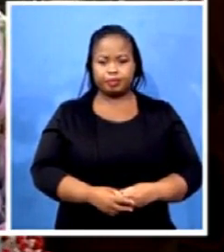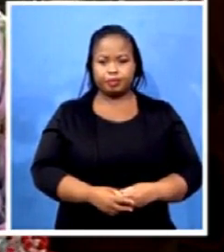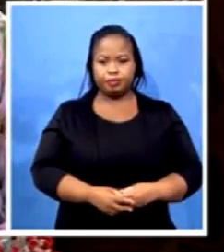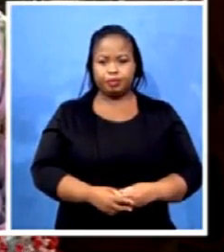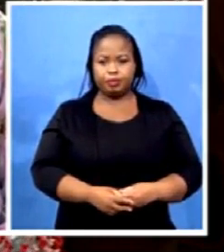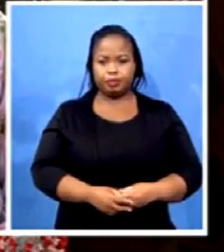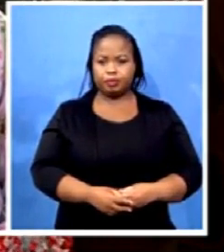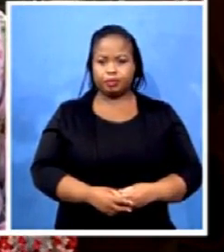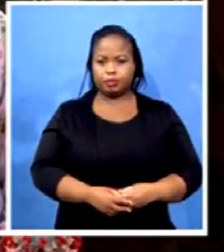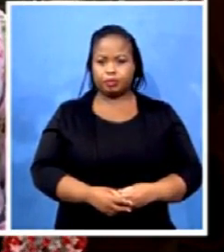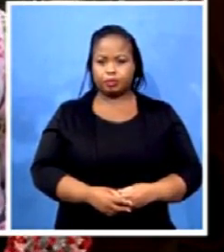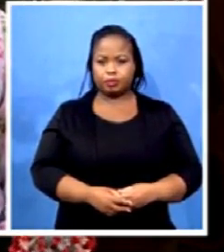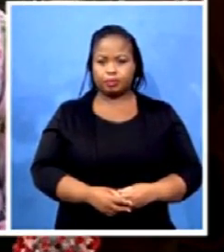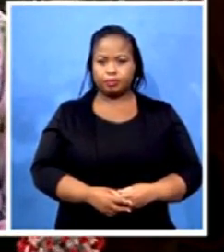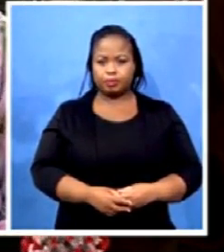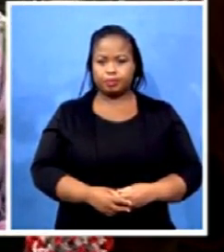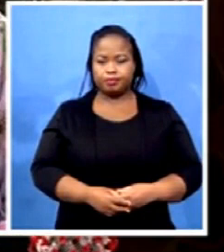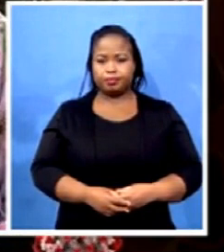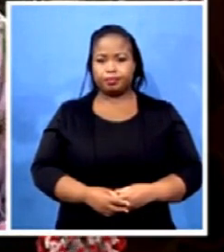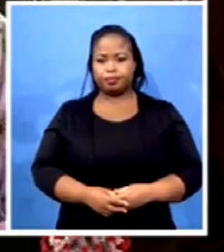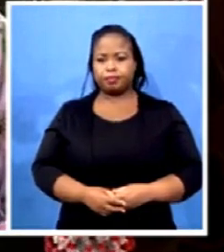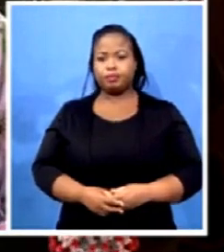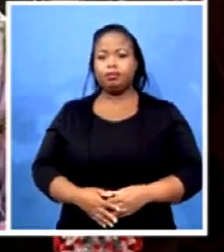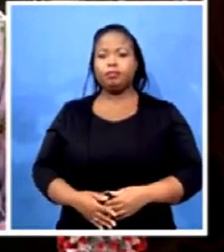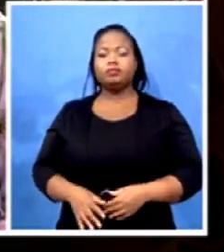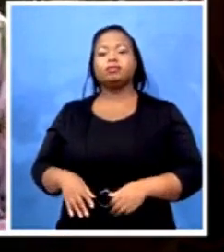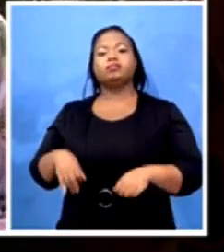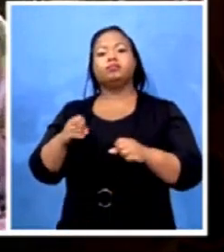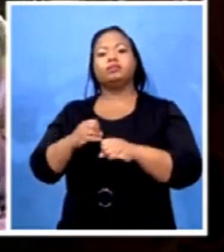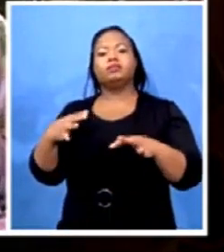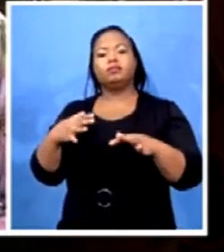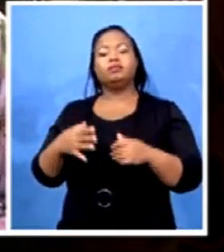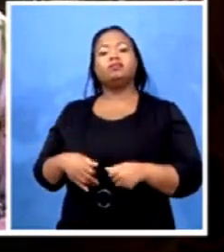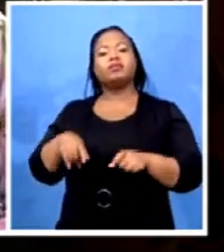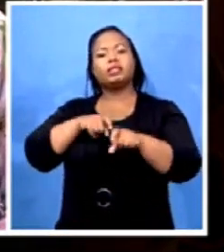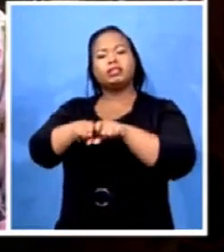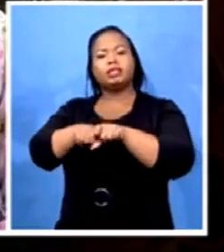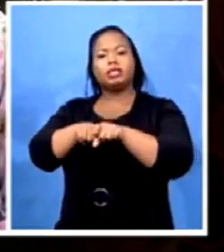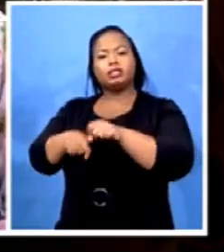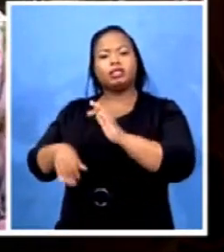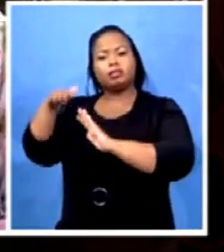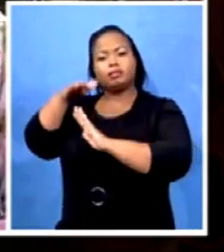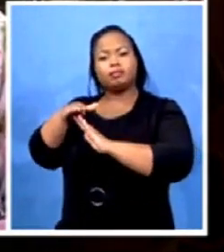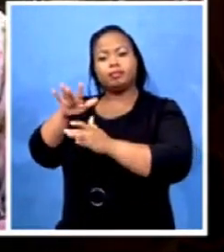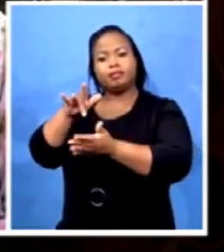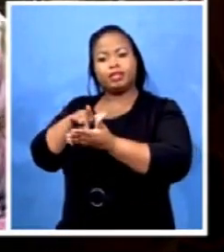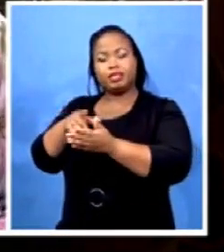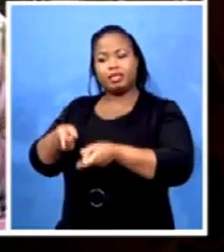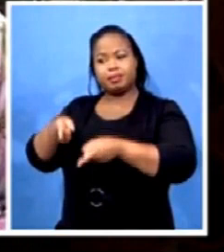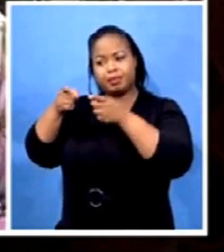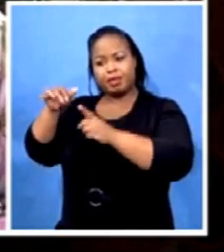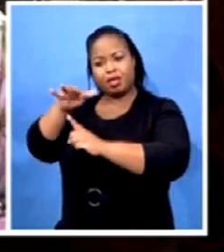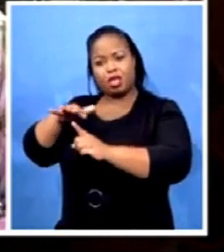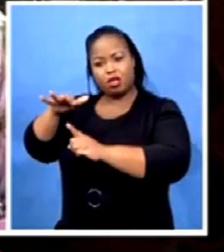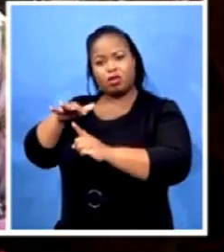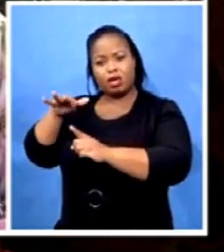Kenya began mass testing in some of the epicenters, what it is calling hotspot areas. One of them is an informal settlement just a few